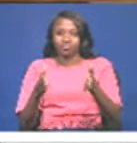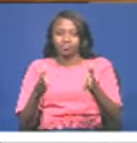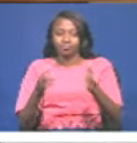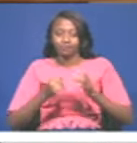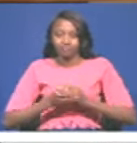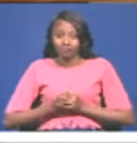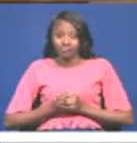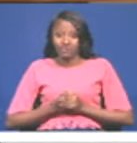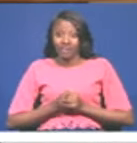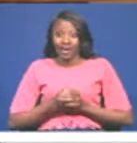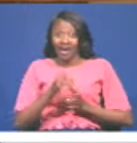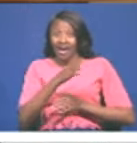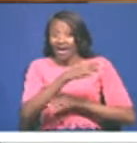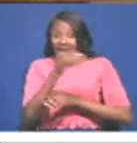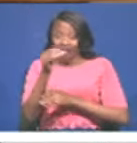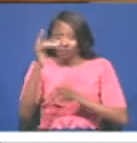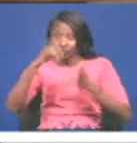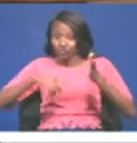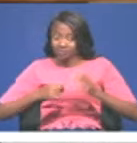And